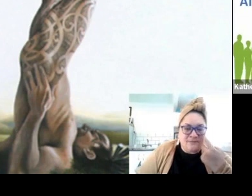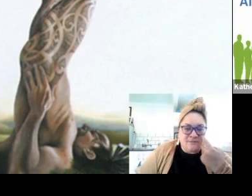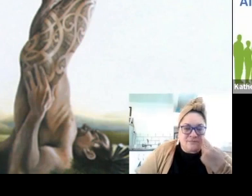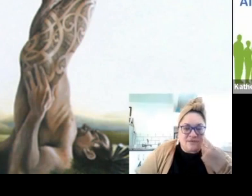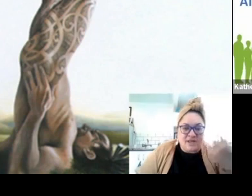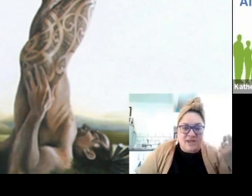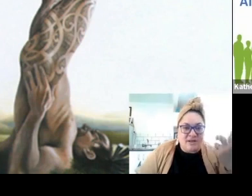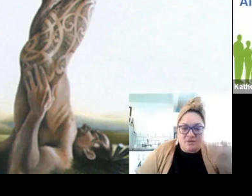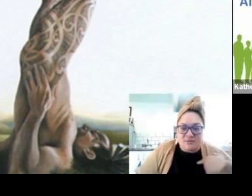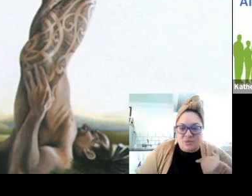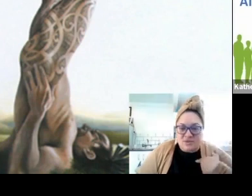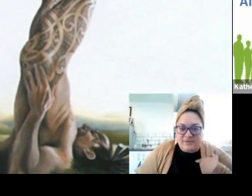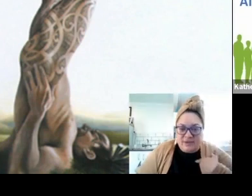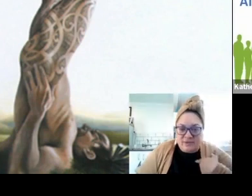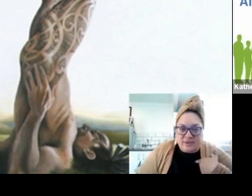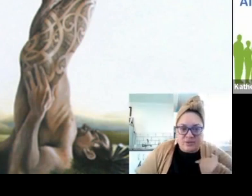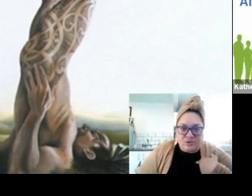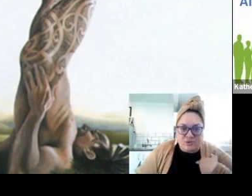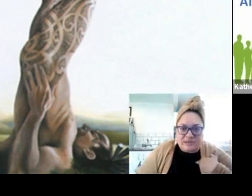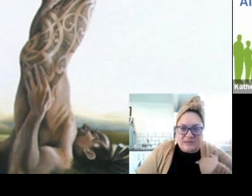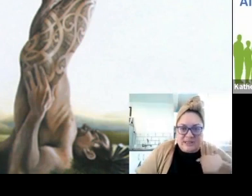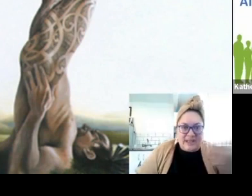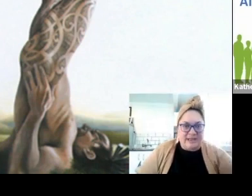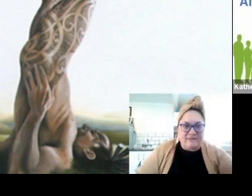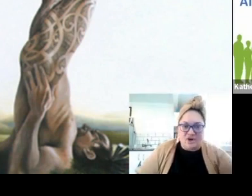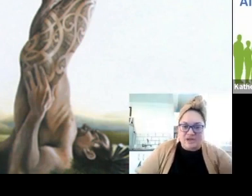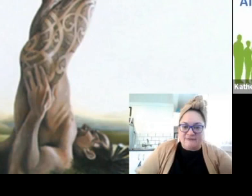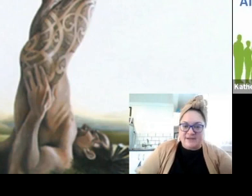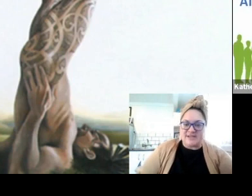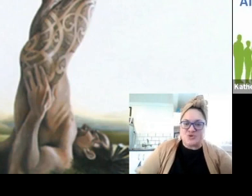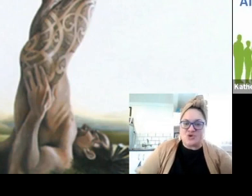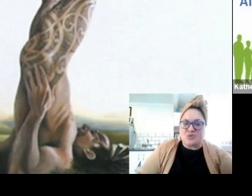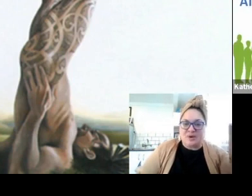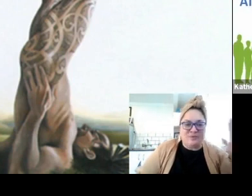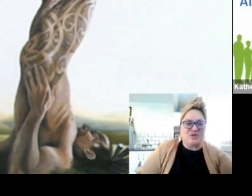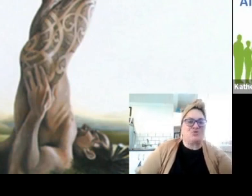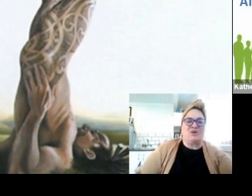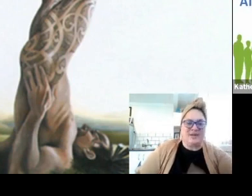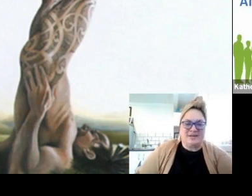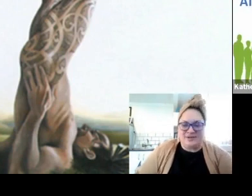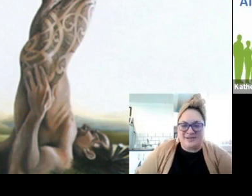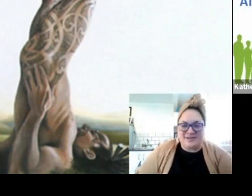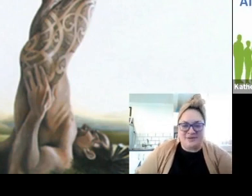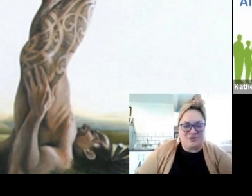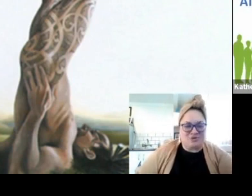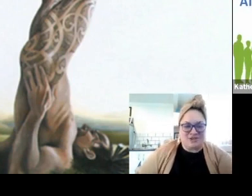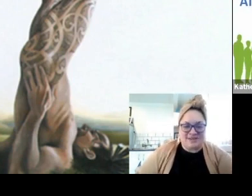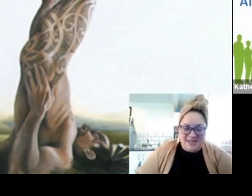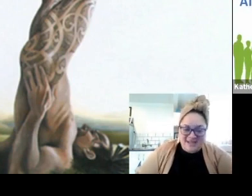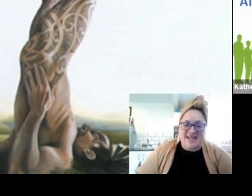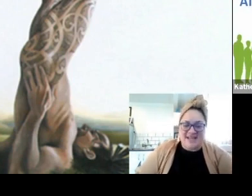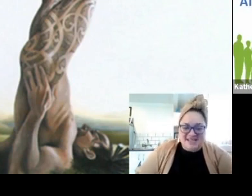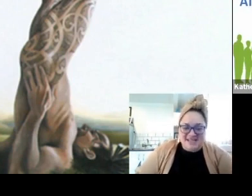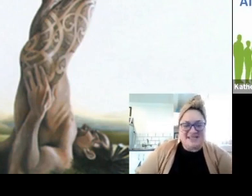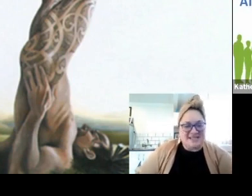Rotarota? Then, hey, wouldn't it be awesome if I learned Te Reo Rotarota? Hey, have I got any friends at Toi Ohomai want to join me in learning Te Reo